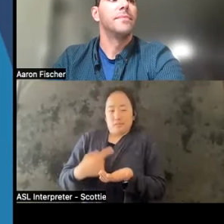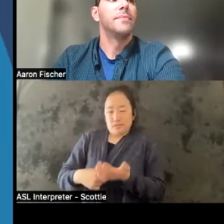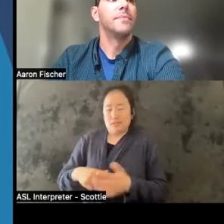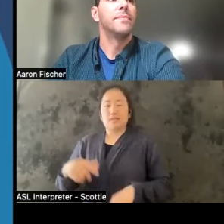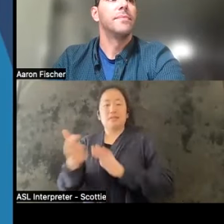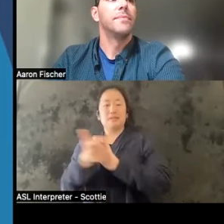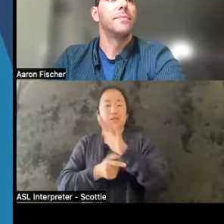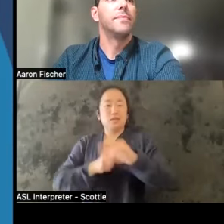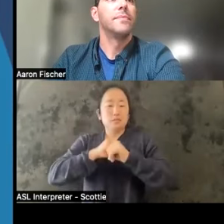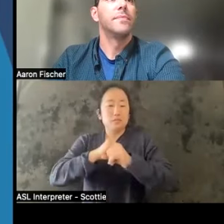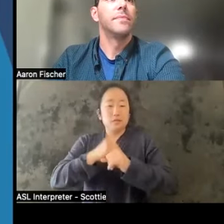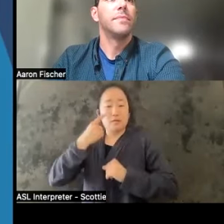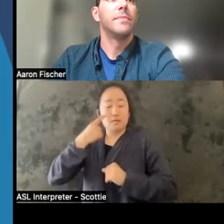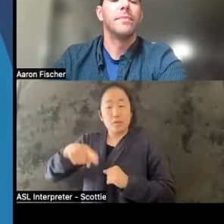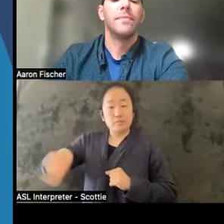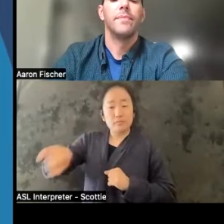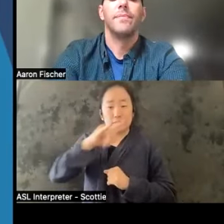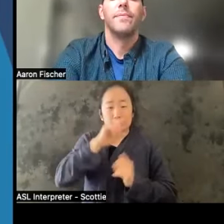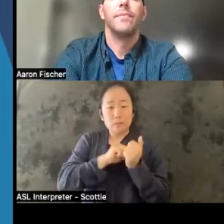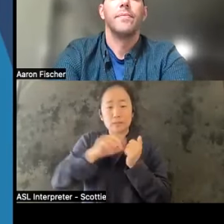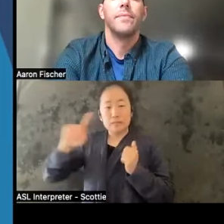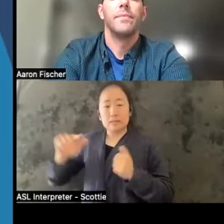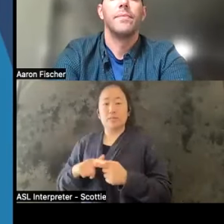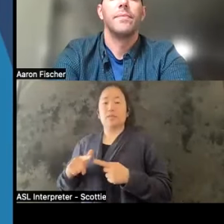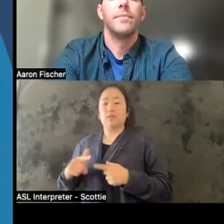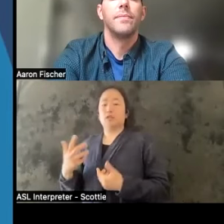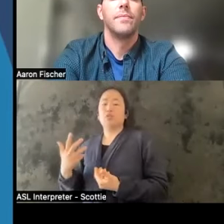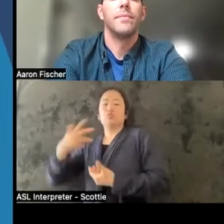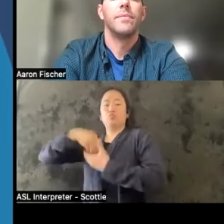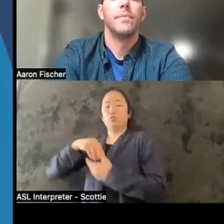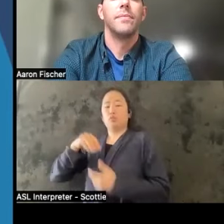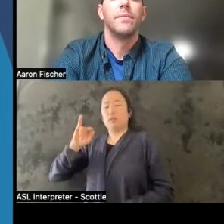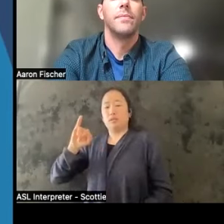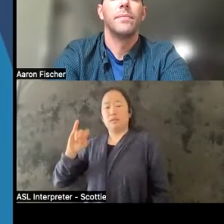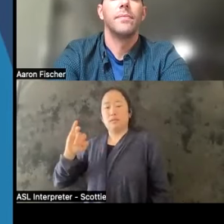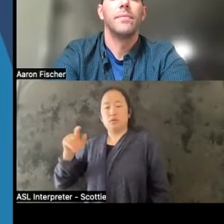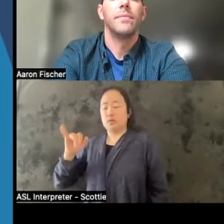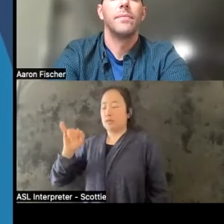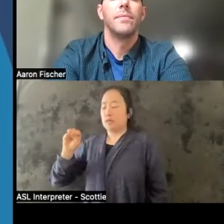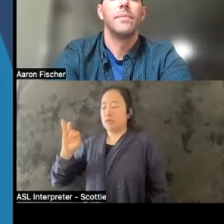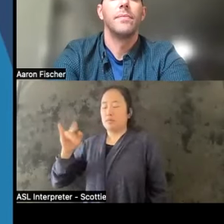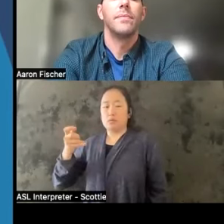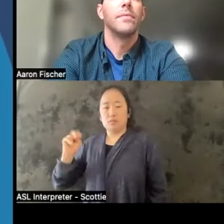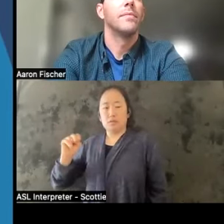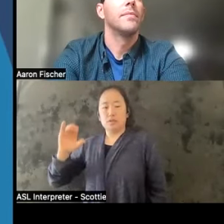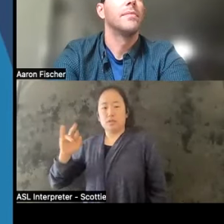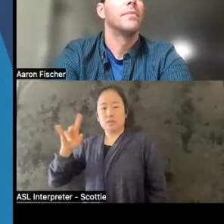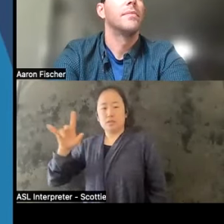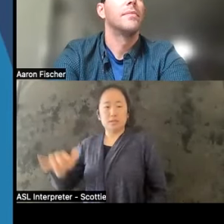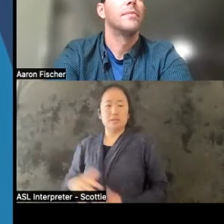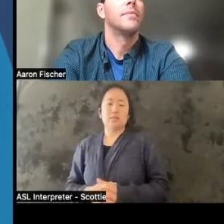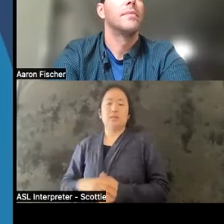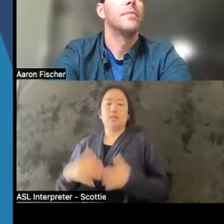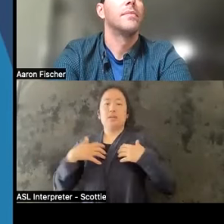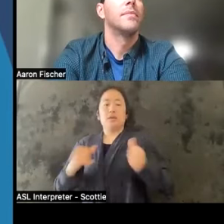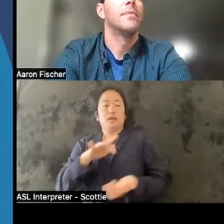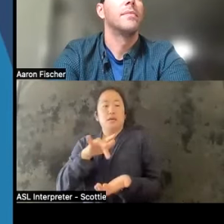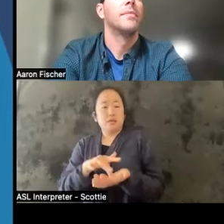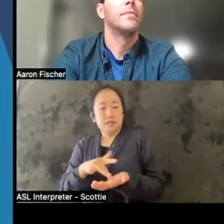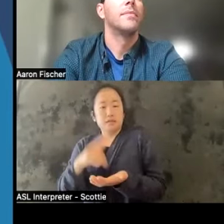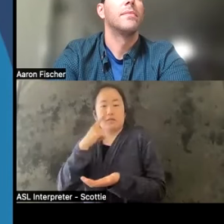immigration custody. We'll discuss the role of health centers in supporting pediatric patients and their families, including some practical tips